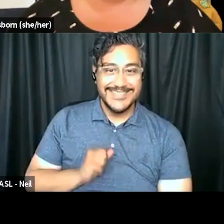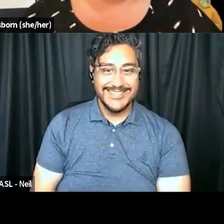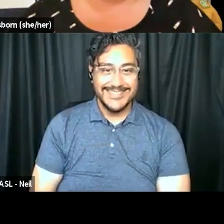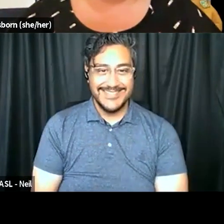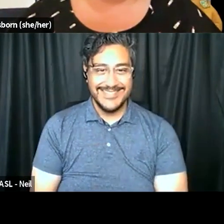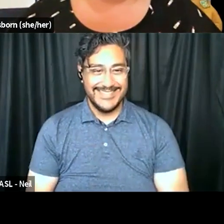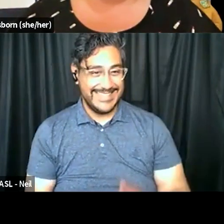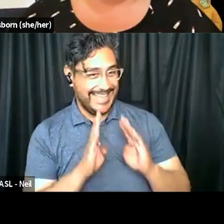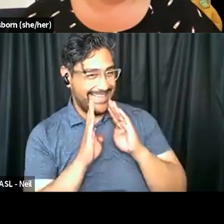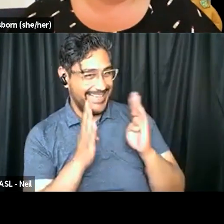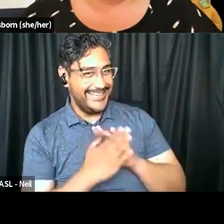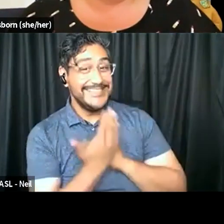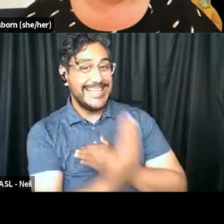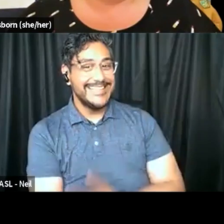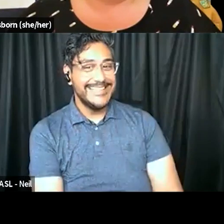Hello, thanks.